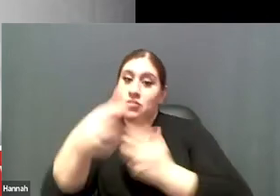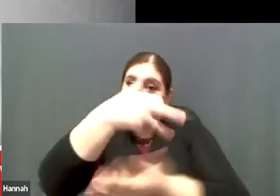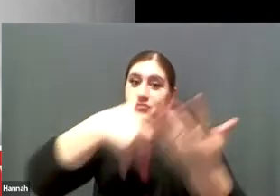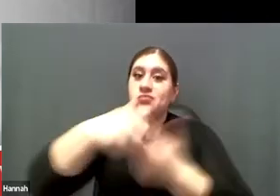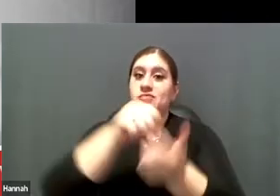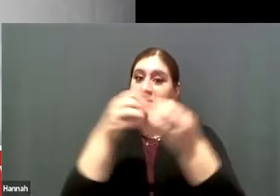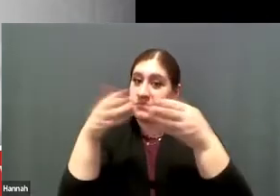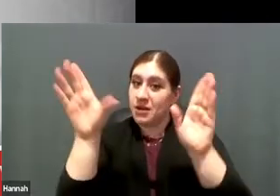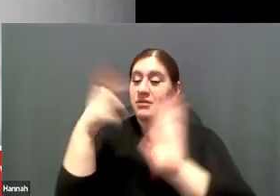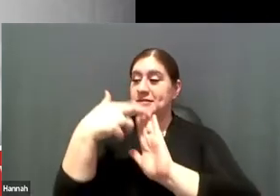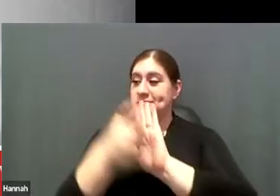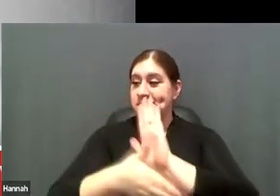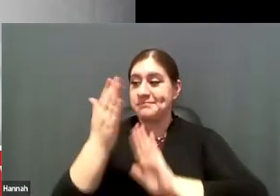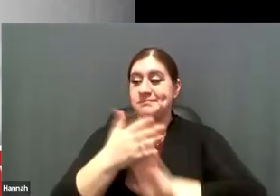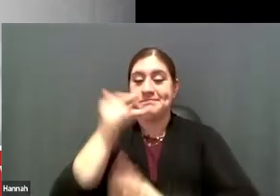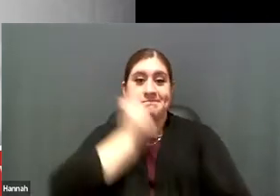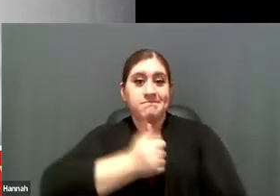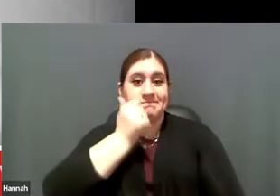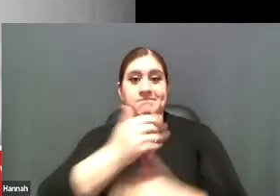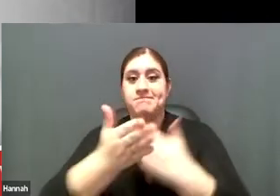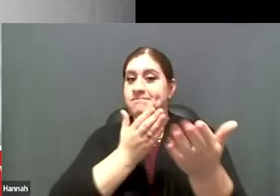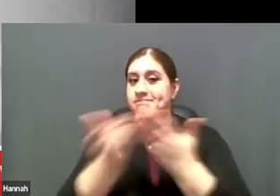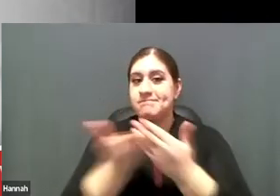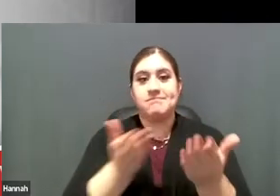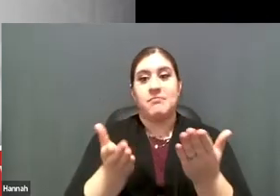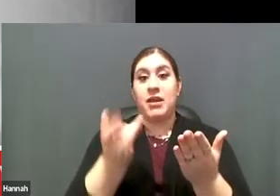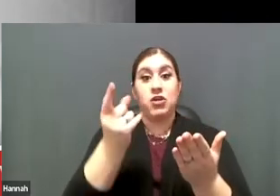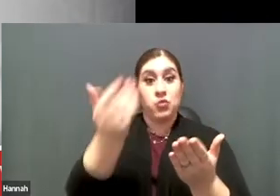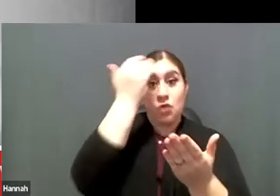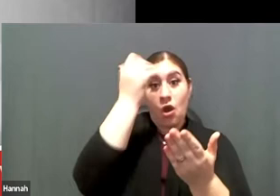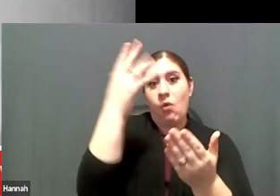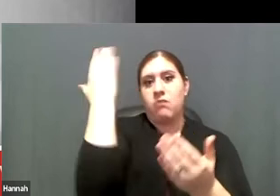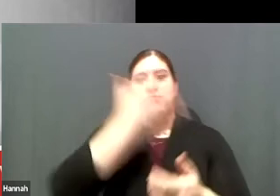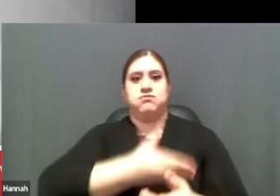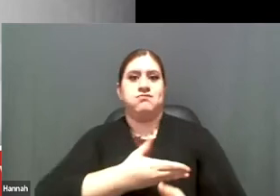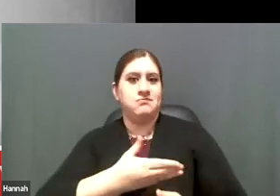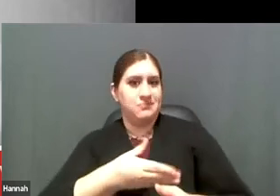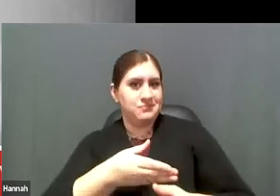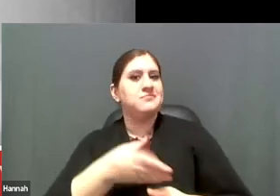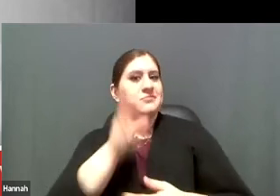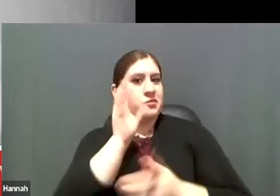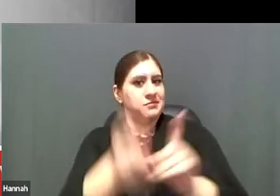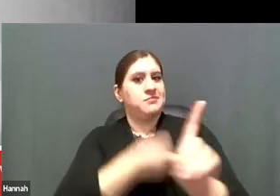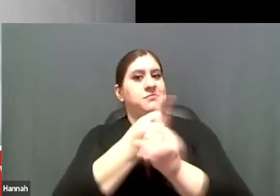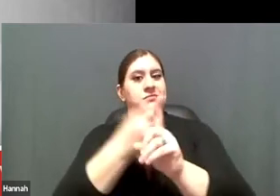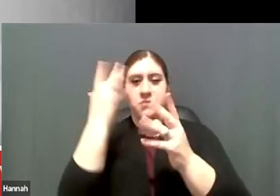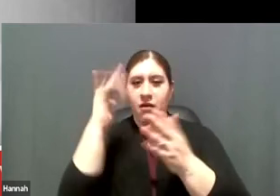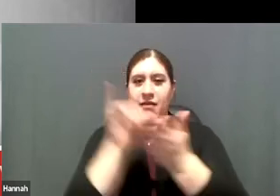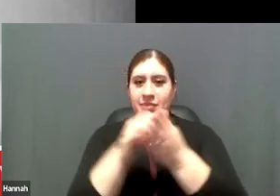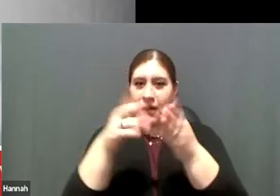public administration on a daily basis, whether you know about it or not. It's because it's about